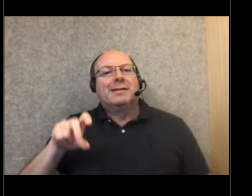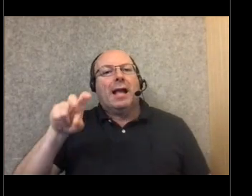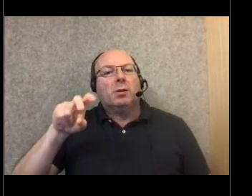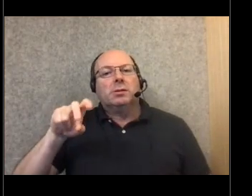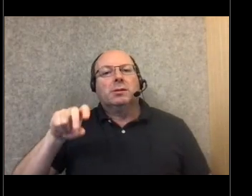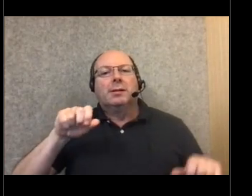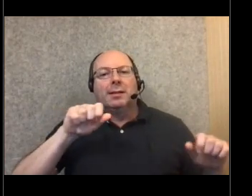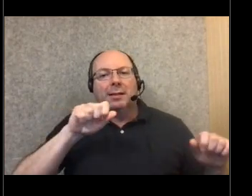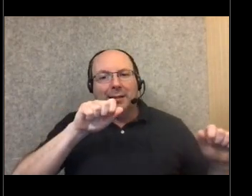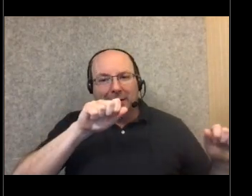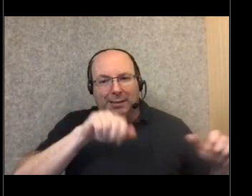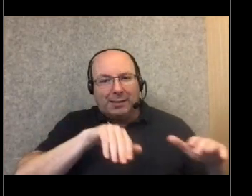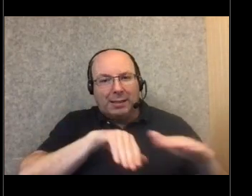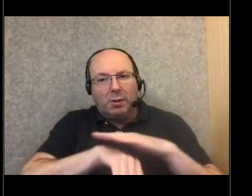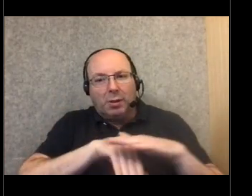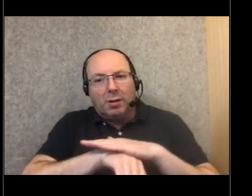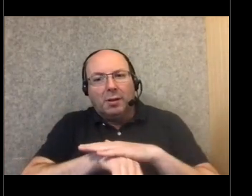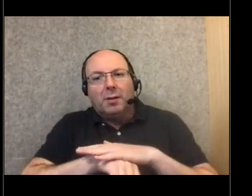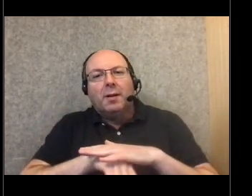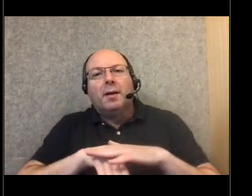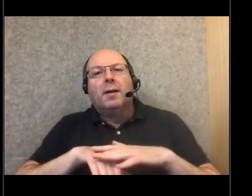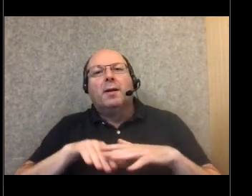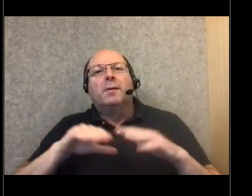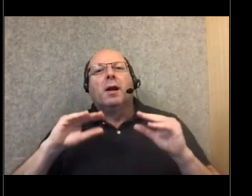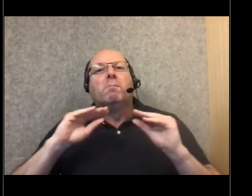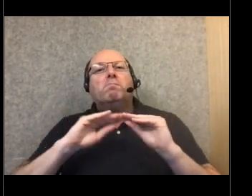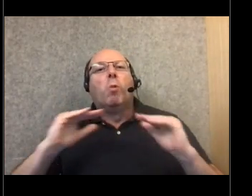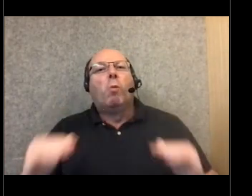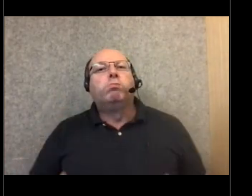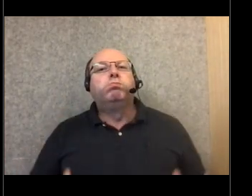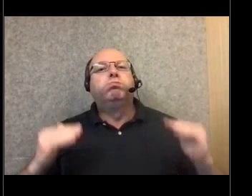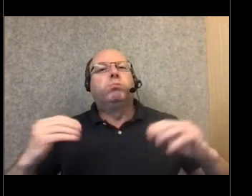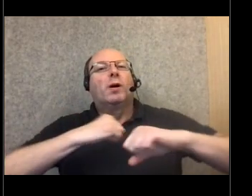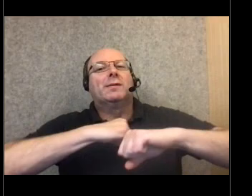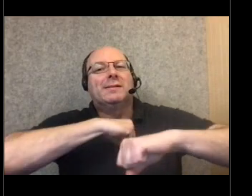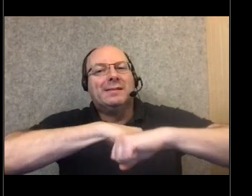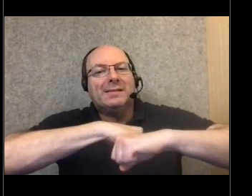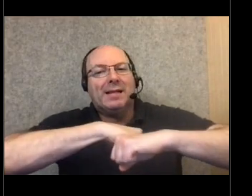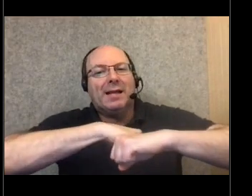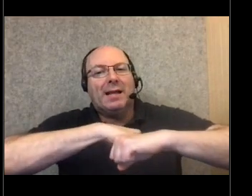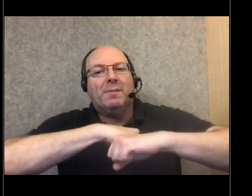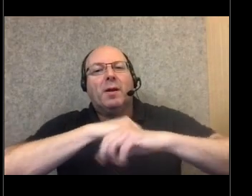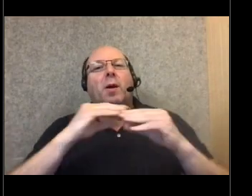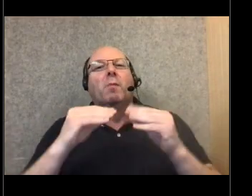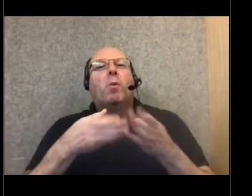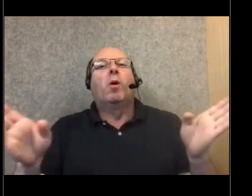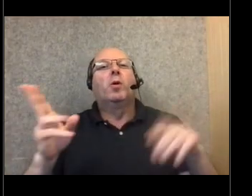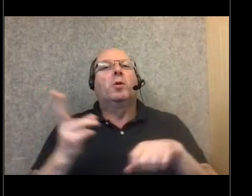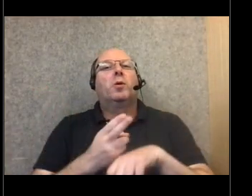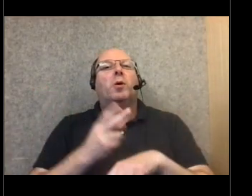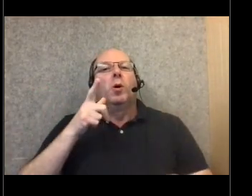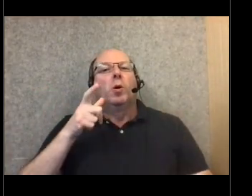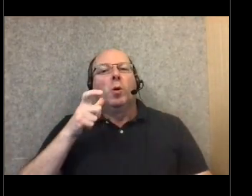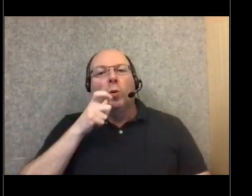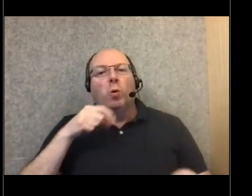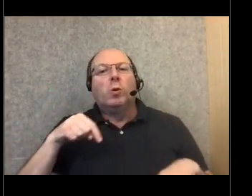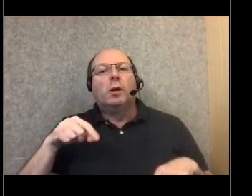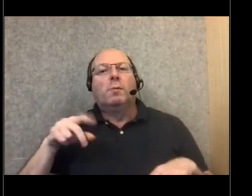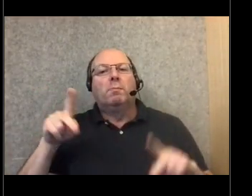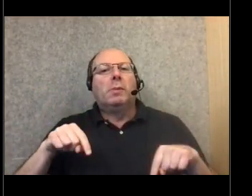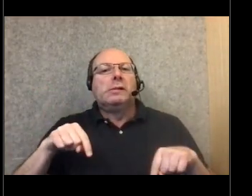stairs make stairs safer and more usable for mobility impaired